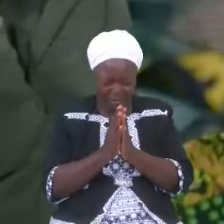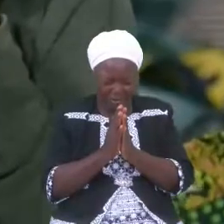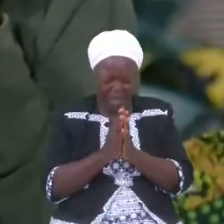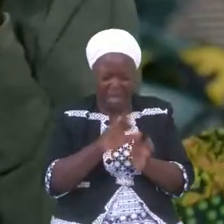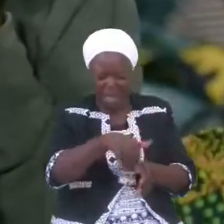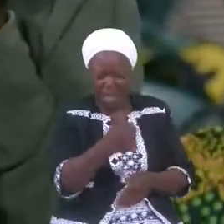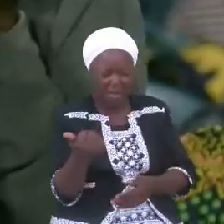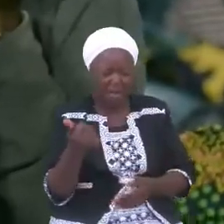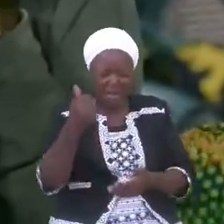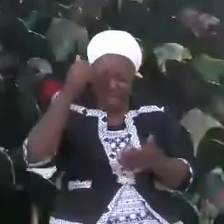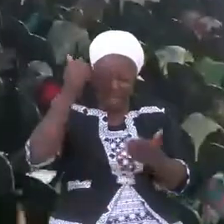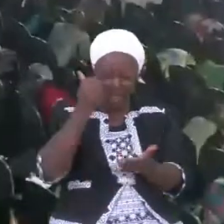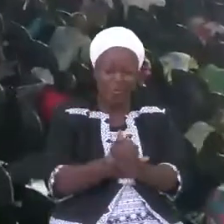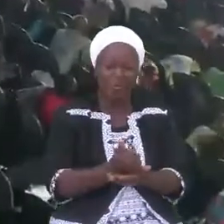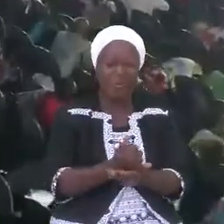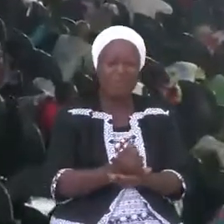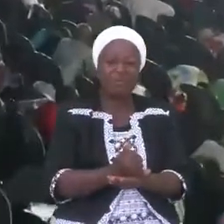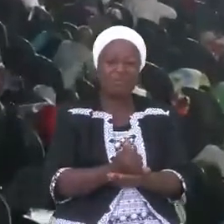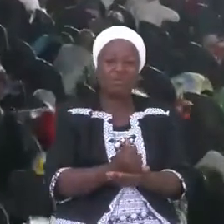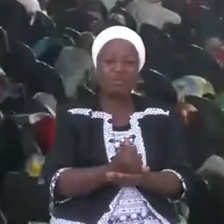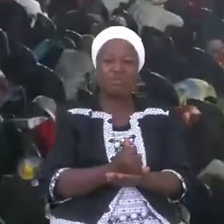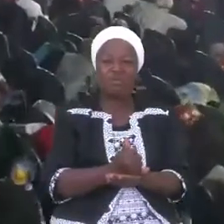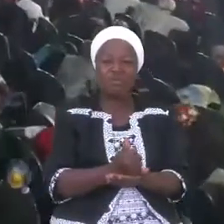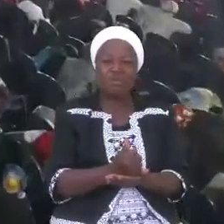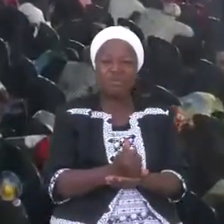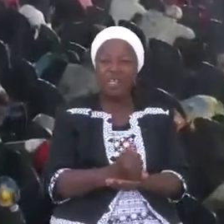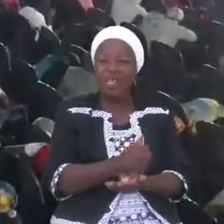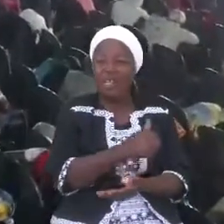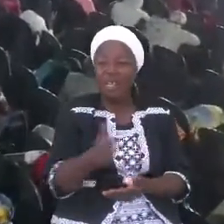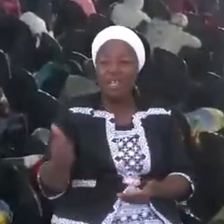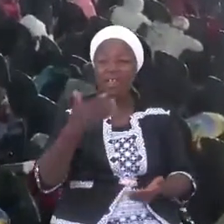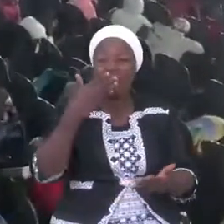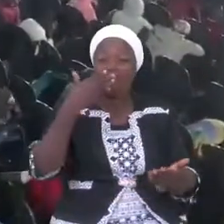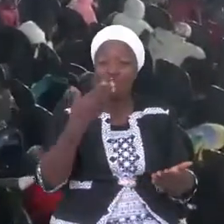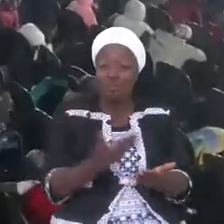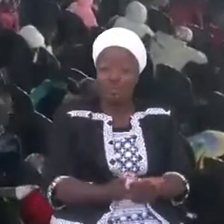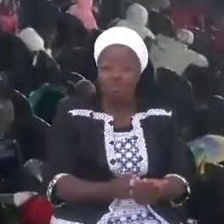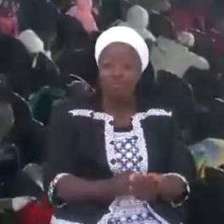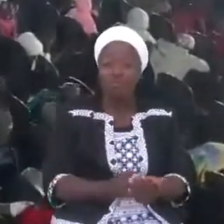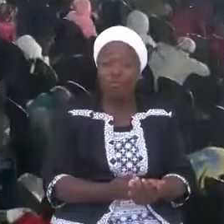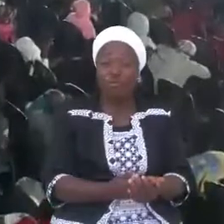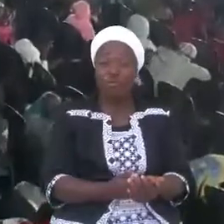Another amen. A good Alpha location